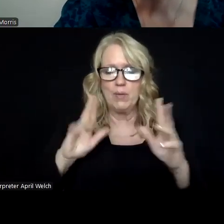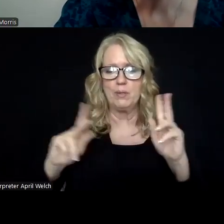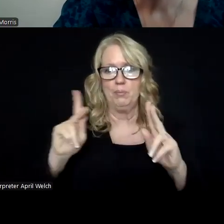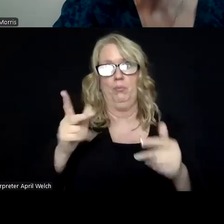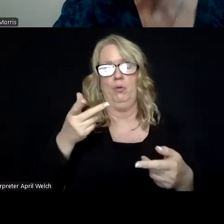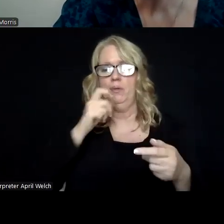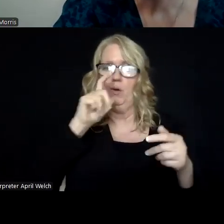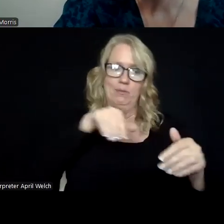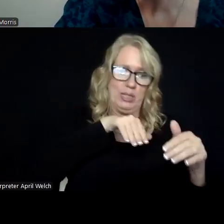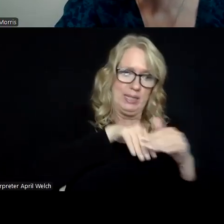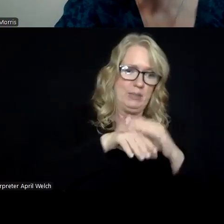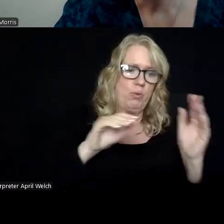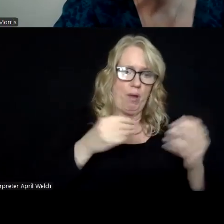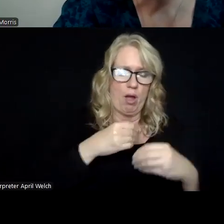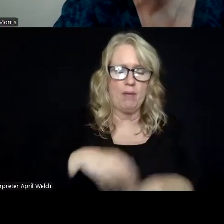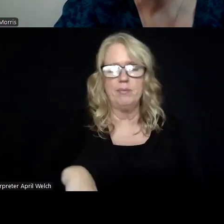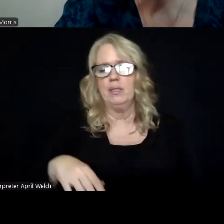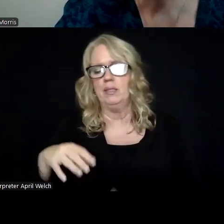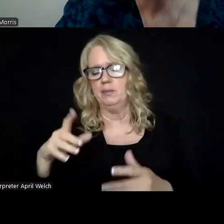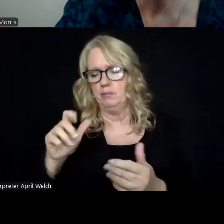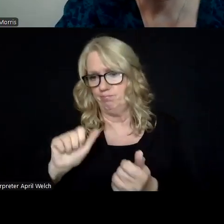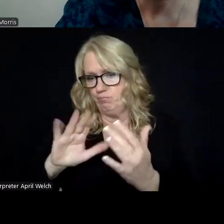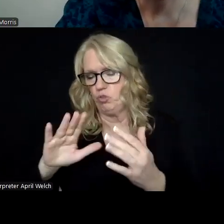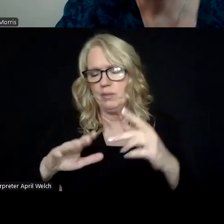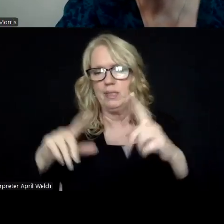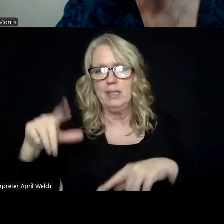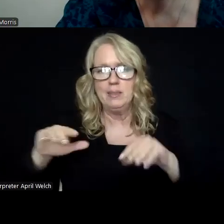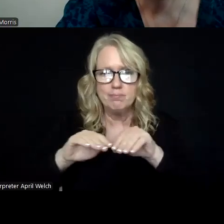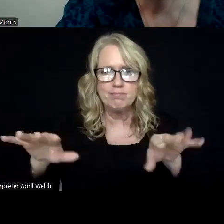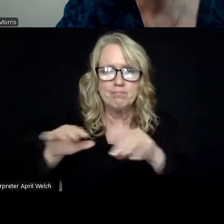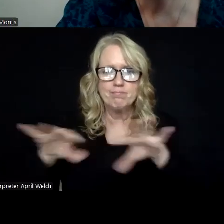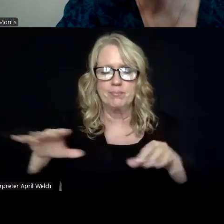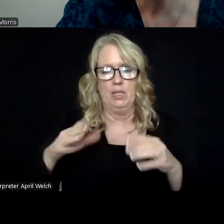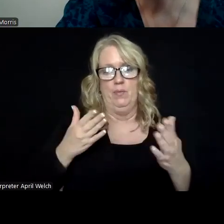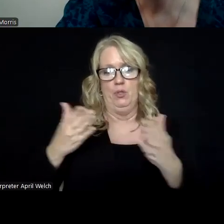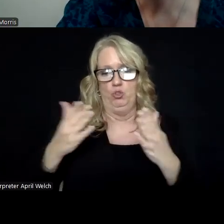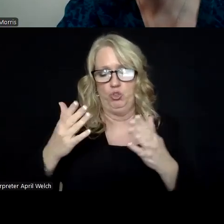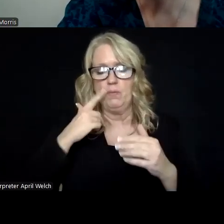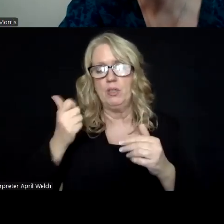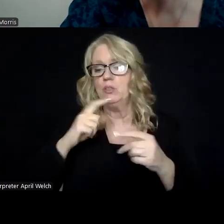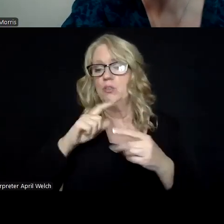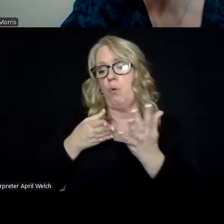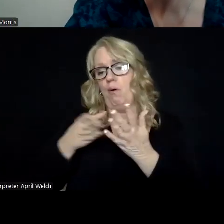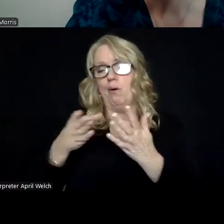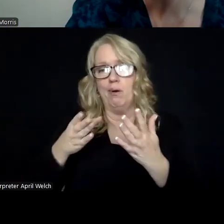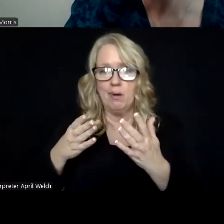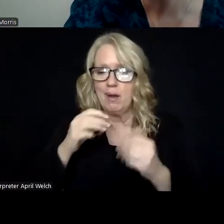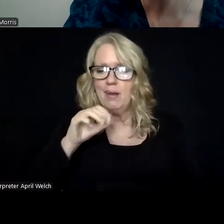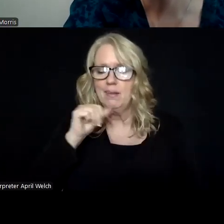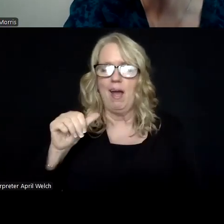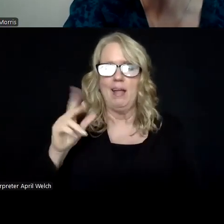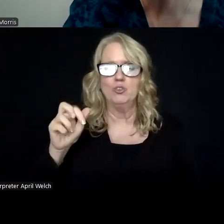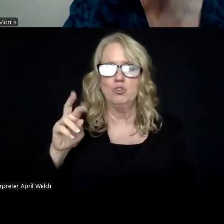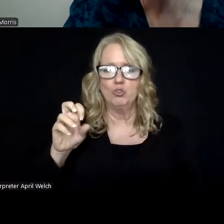office. Addressing distribution to make sure we're getting services to underserved communities. And then how do we keep